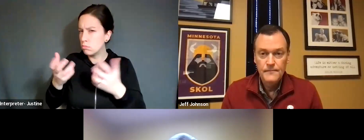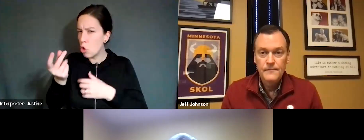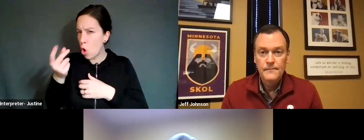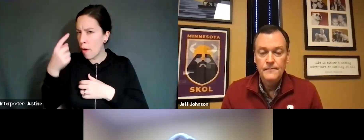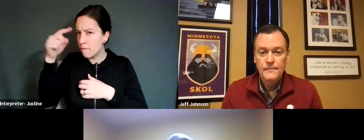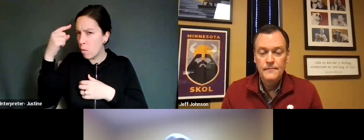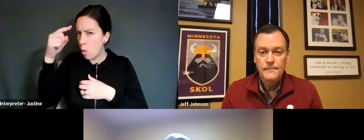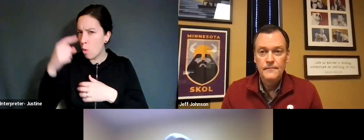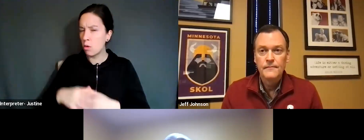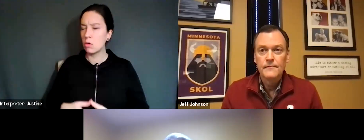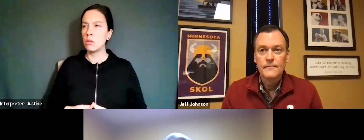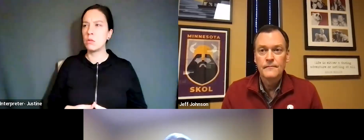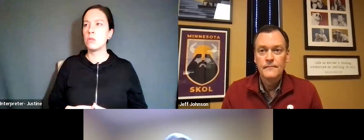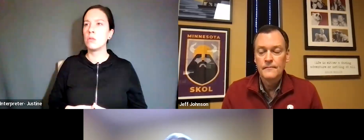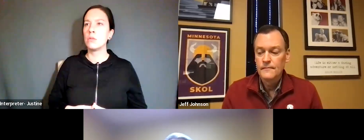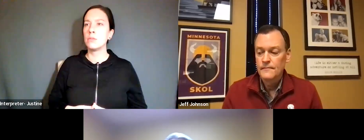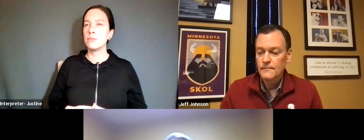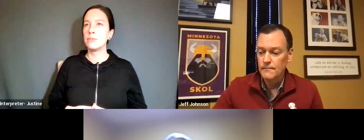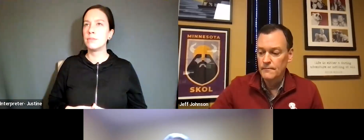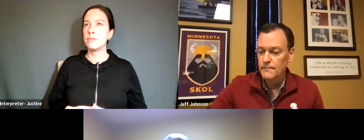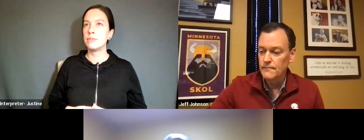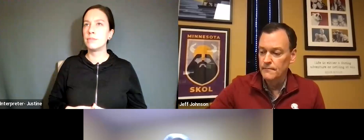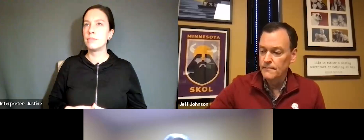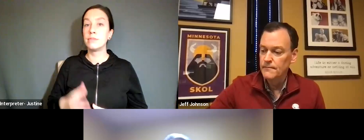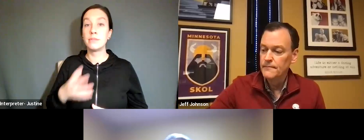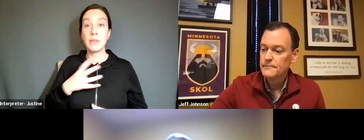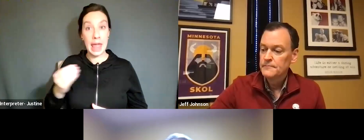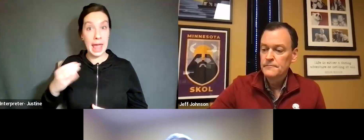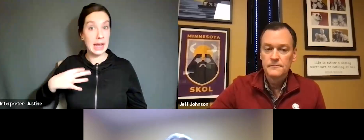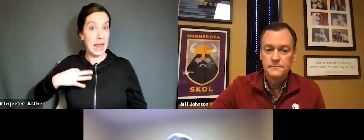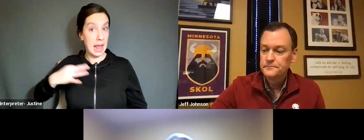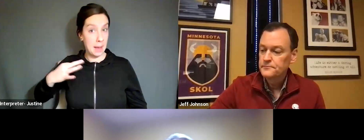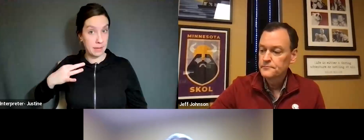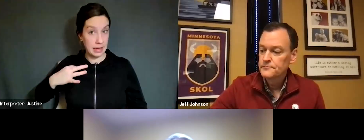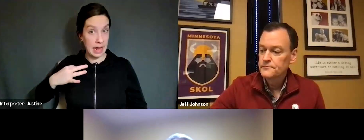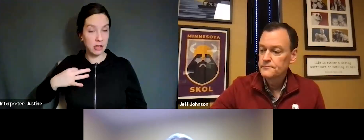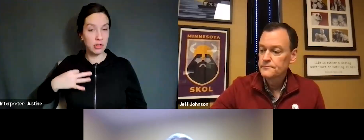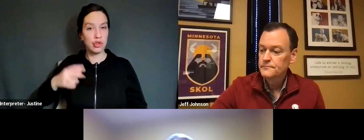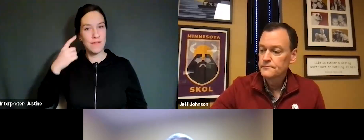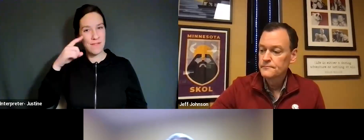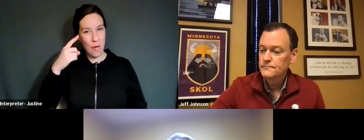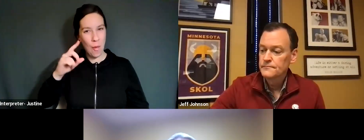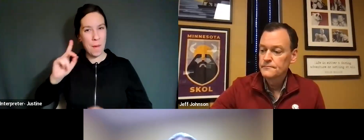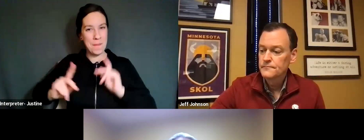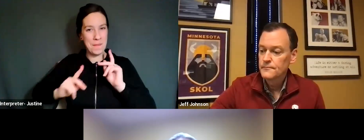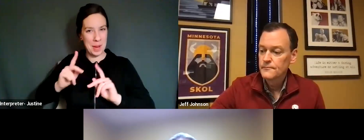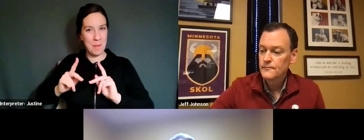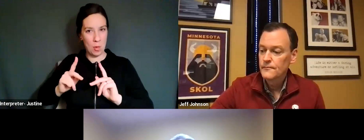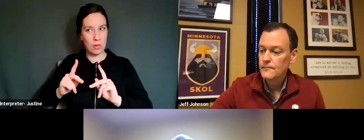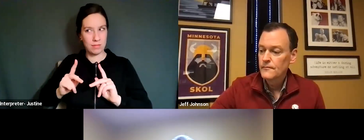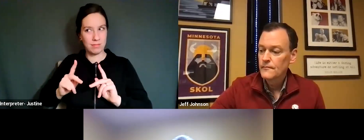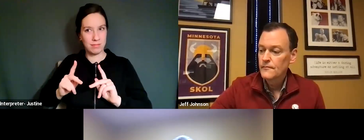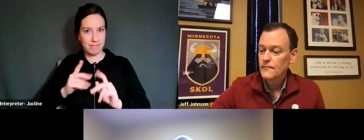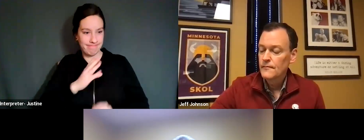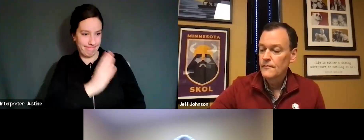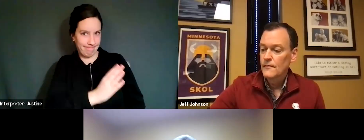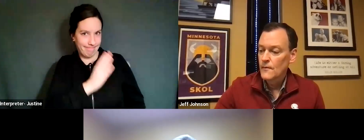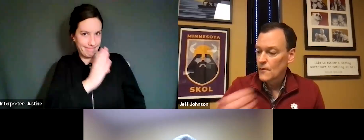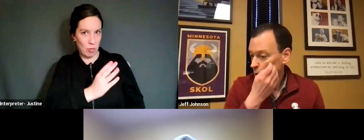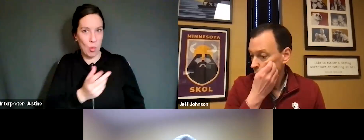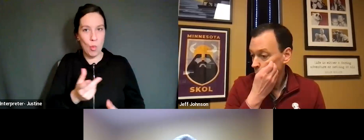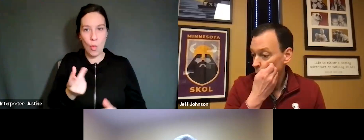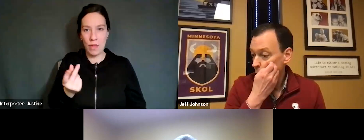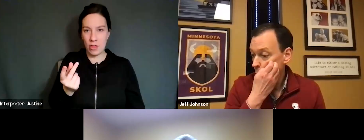as well as applications from the handlers of the dogs. So the current model we're looking at for these